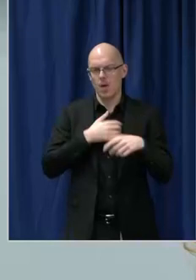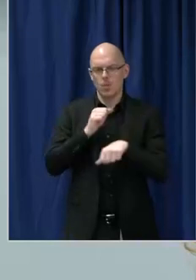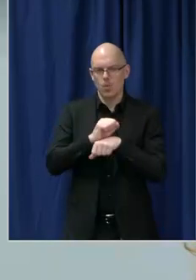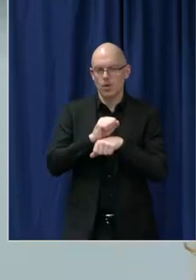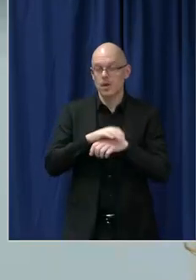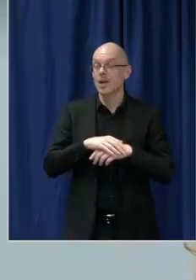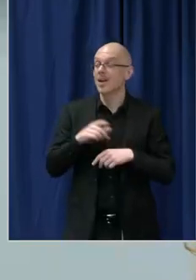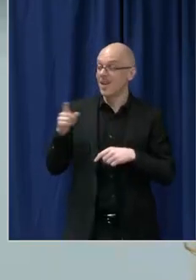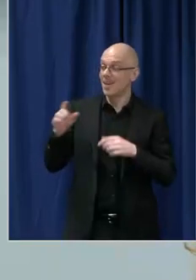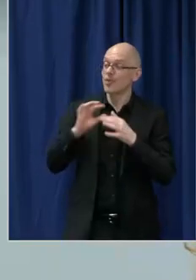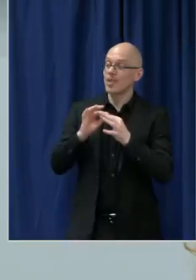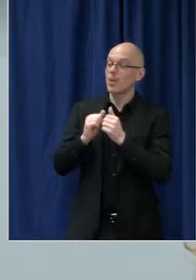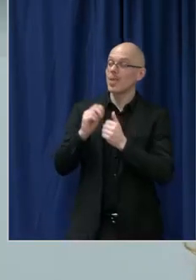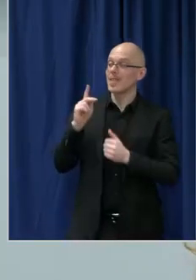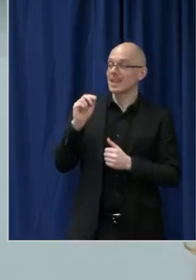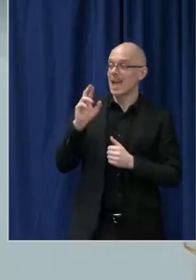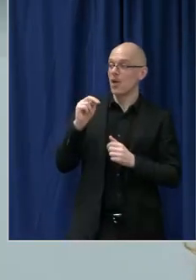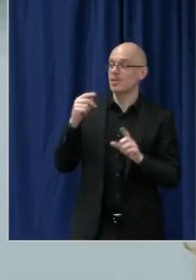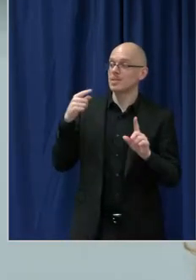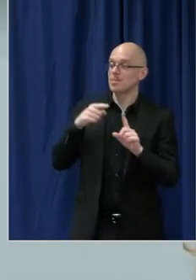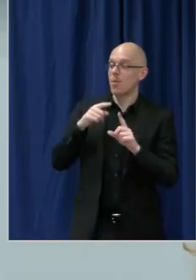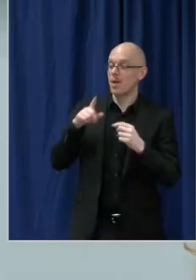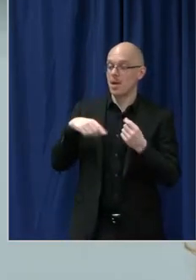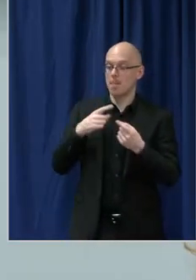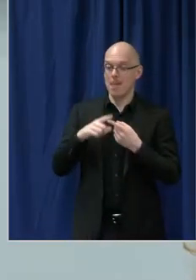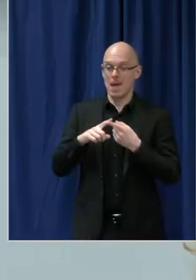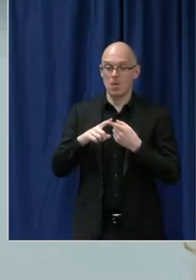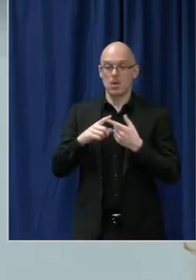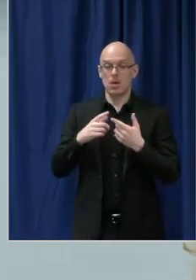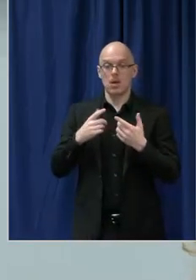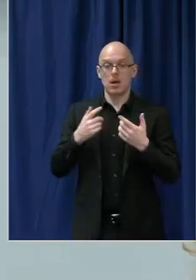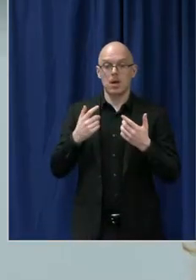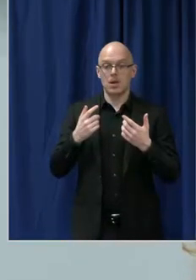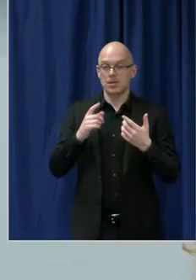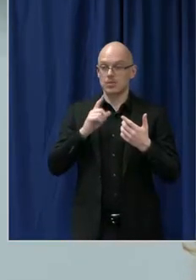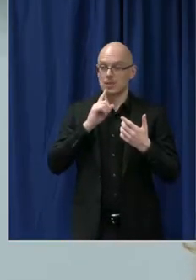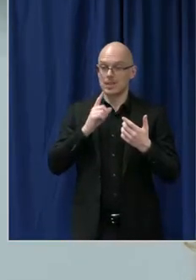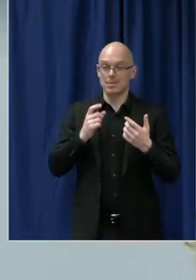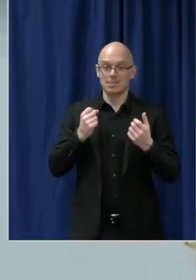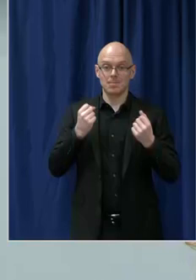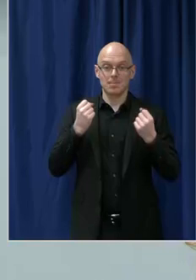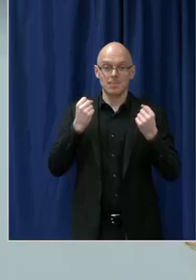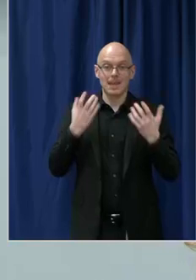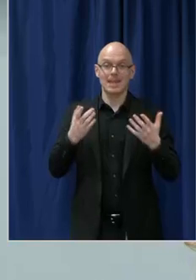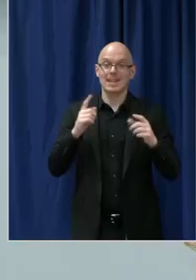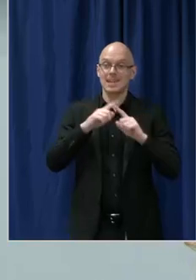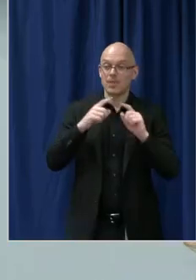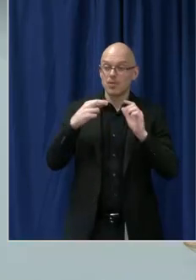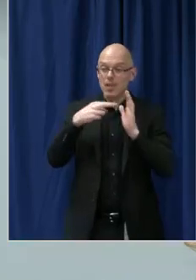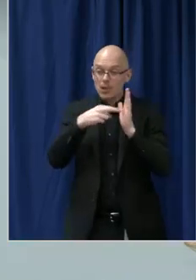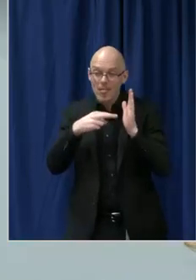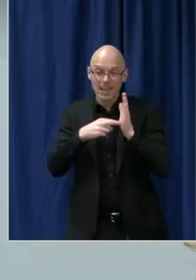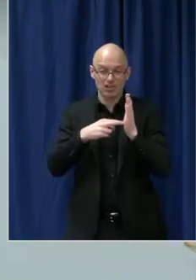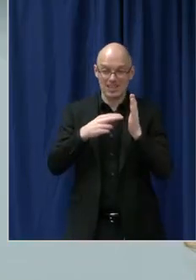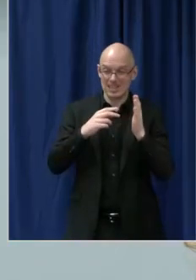reflecting the complexity of different regulations in this area